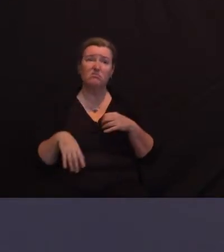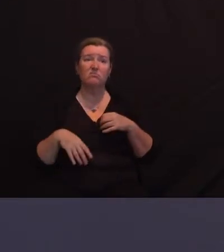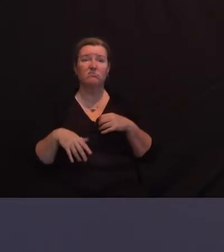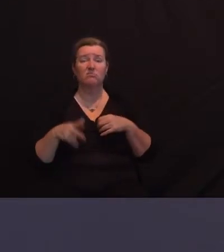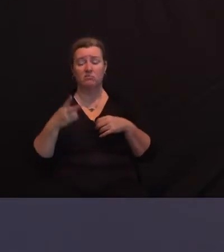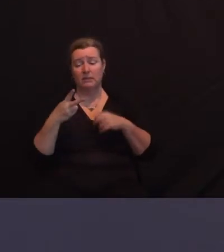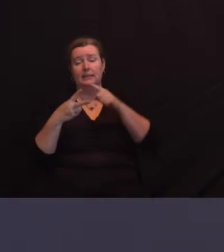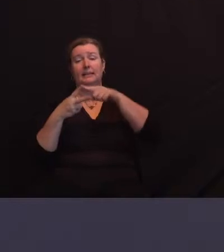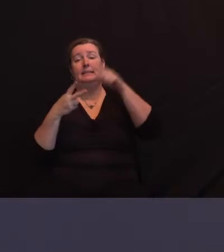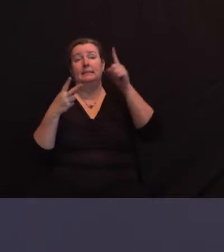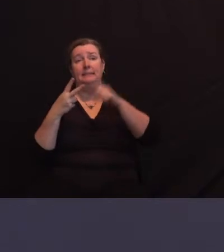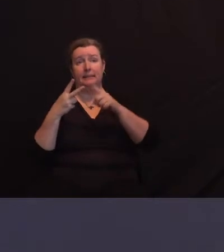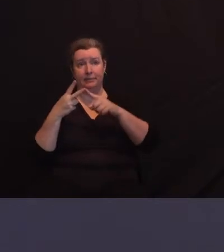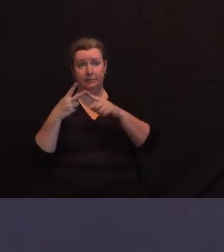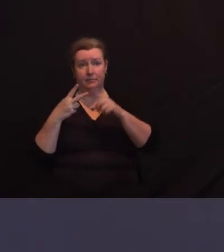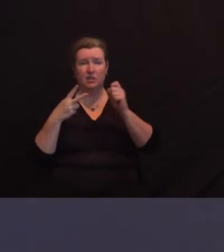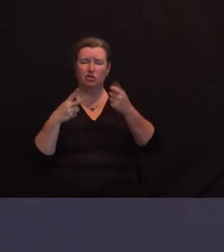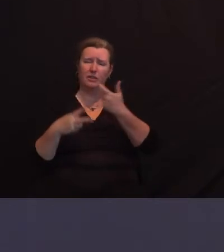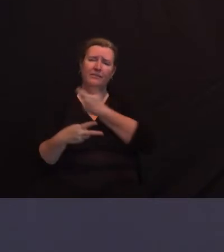that you get vaccinated, period.